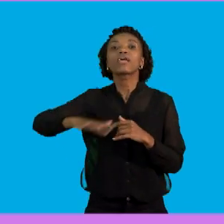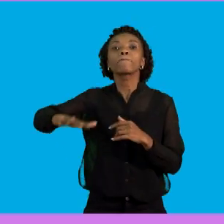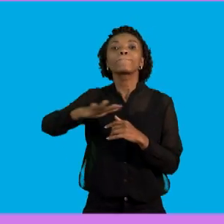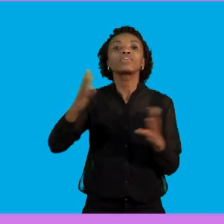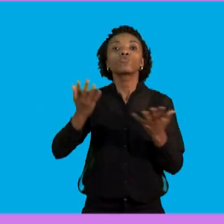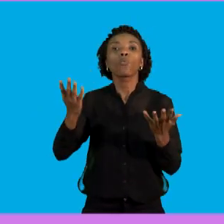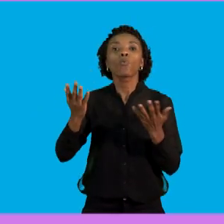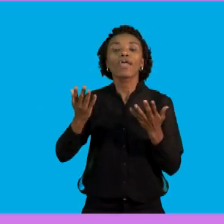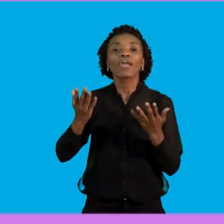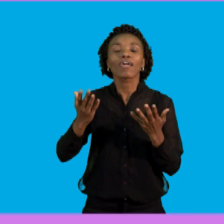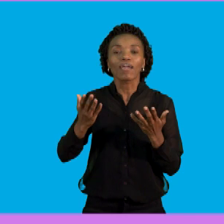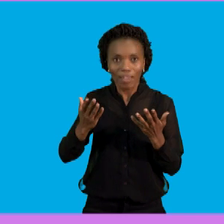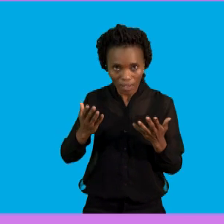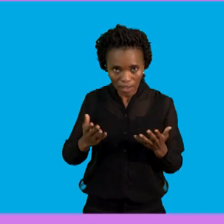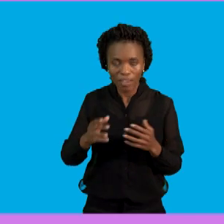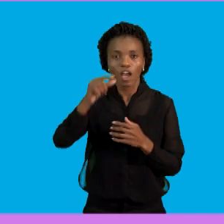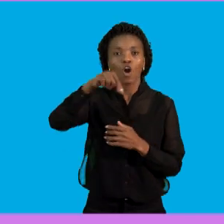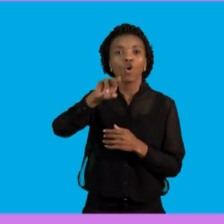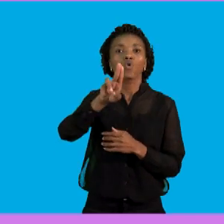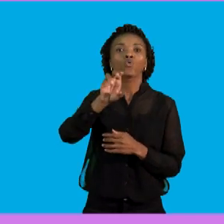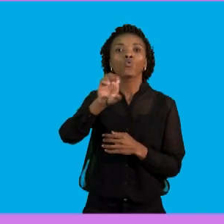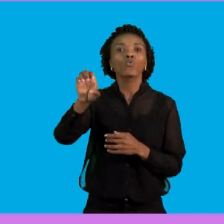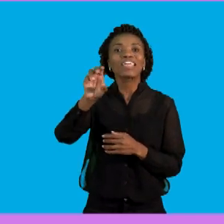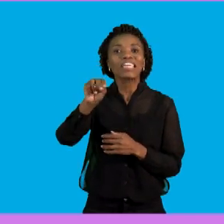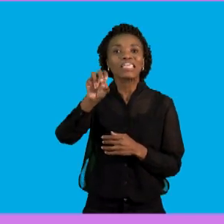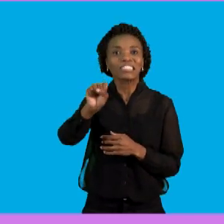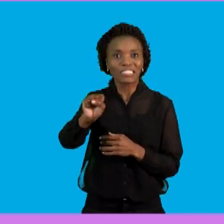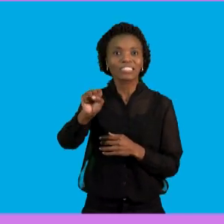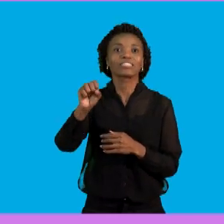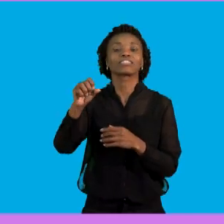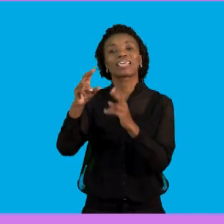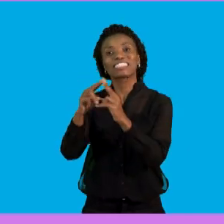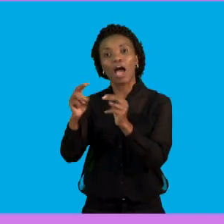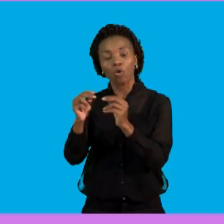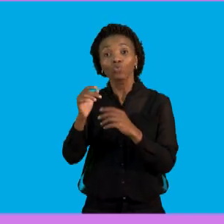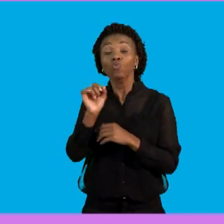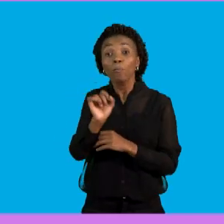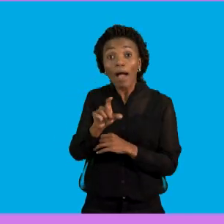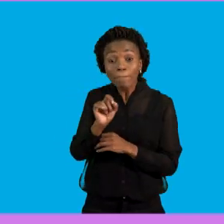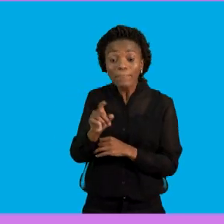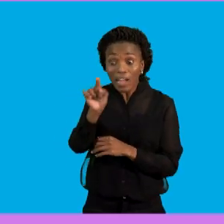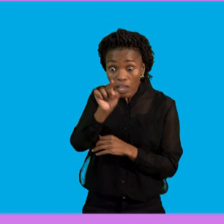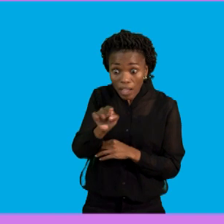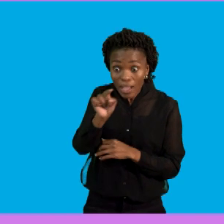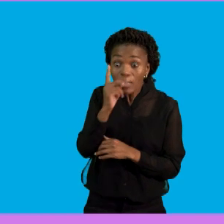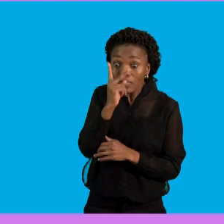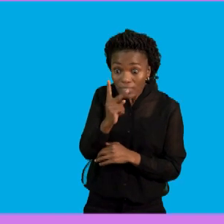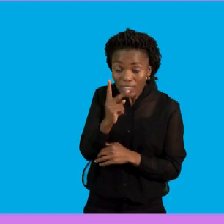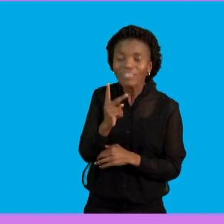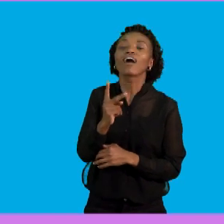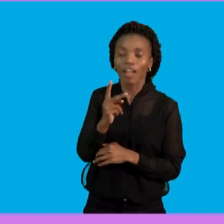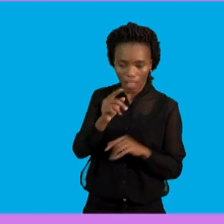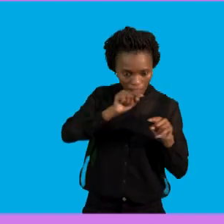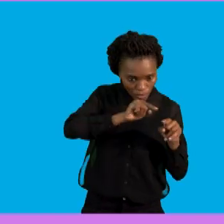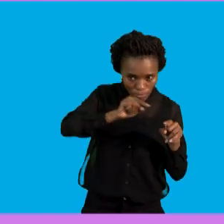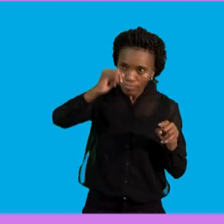you move to the second place or location. It says here, Queenstown. So there's a circle there that